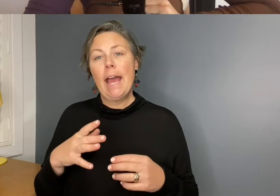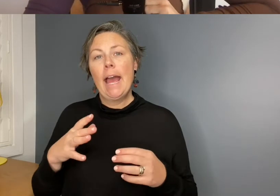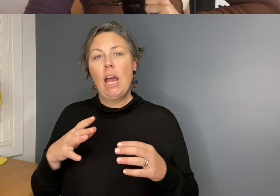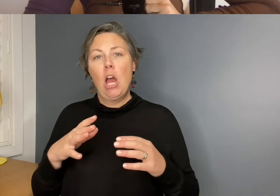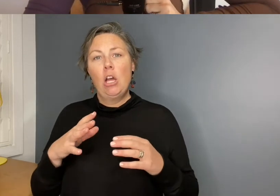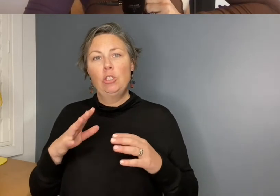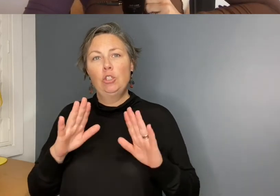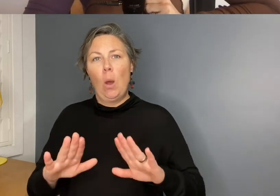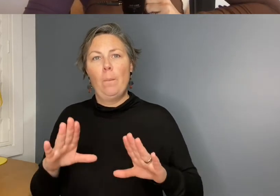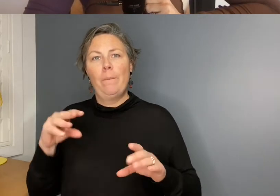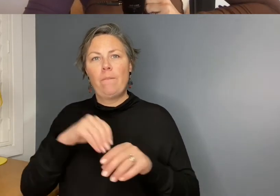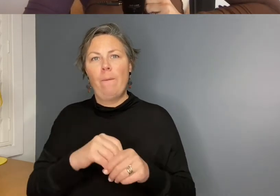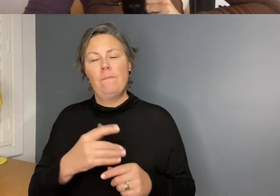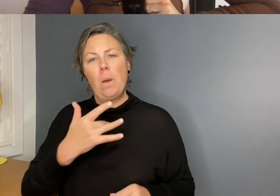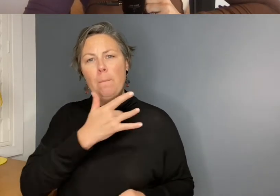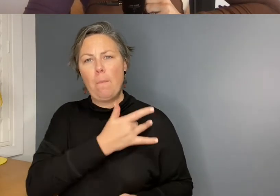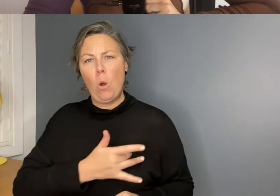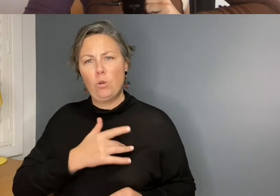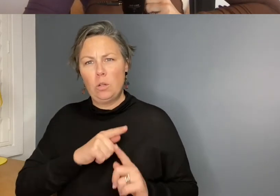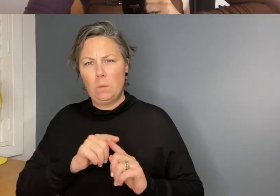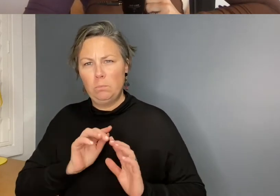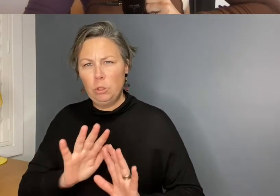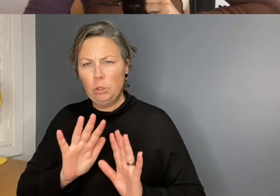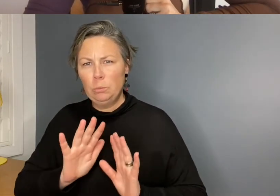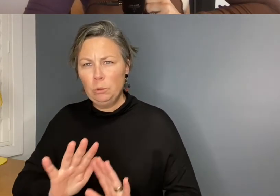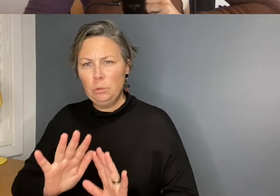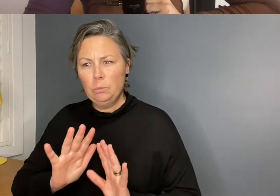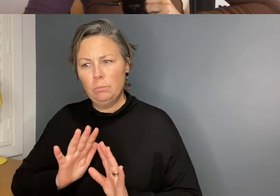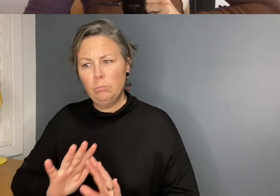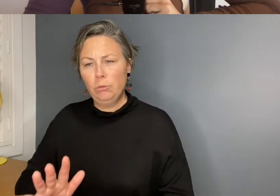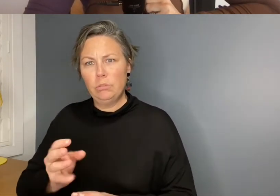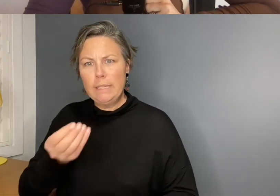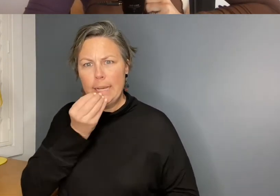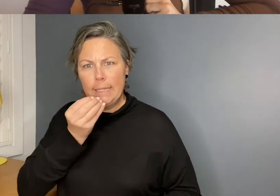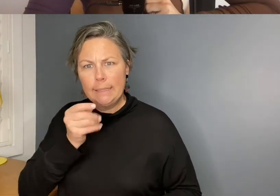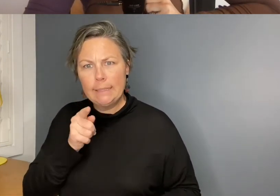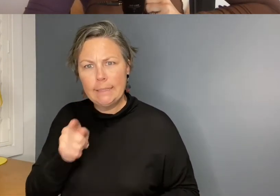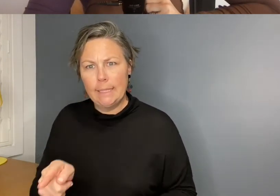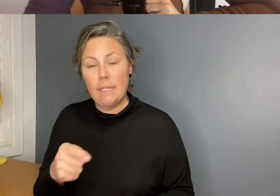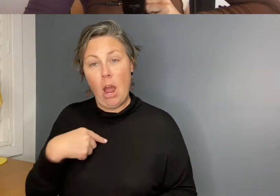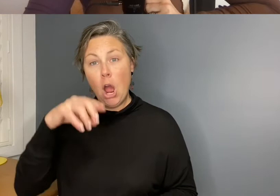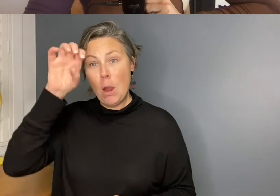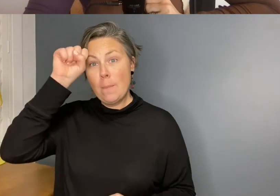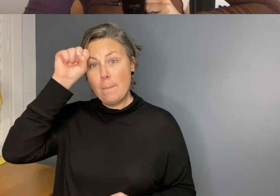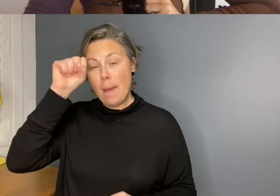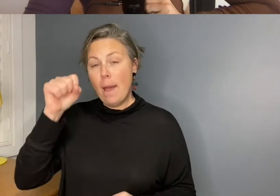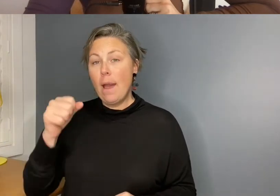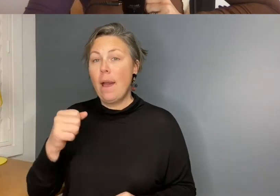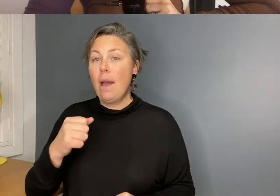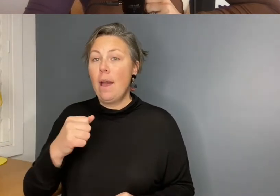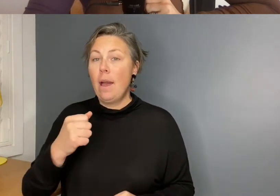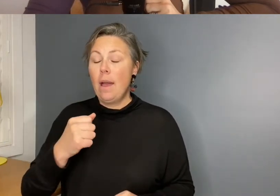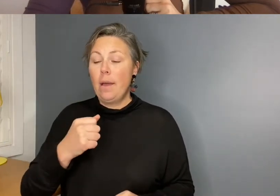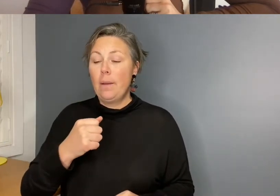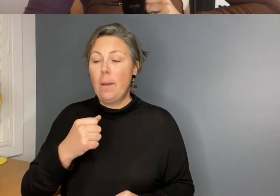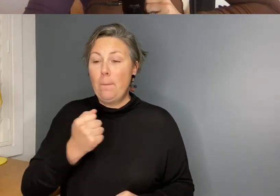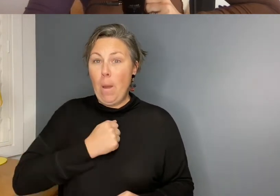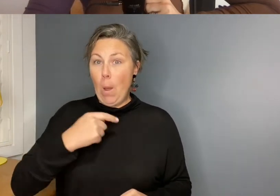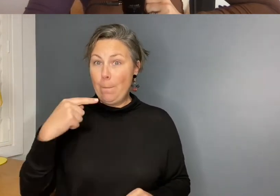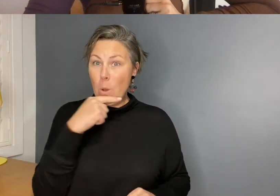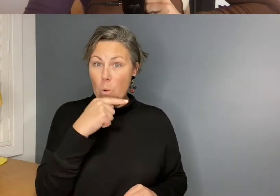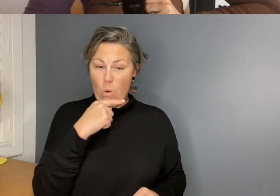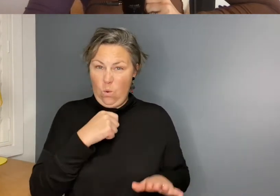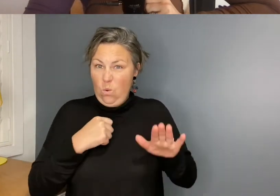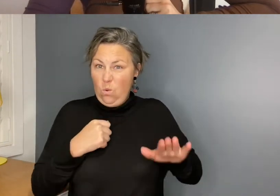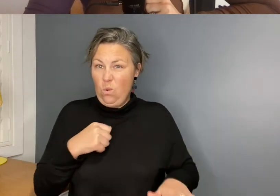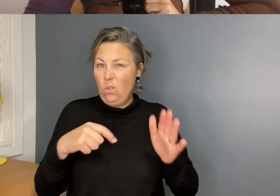And it's advice that I remember so clearly my mum giving me when my little boy was a toddler. And I remember I was at my mum's